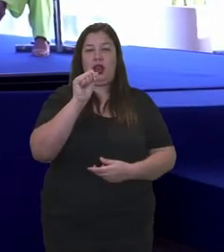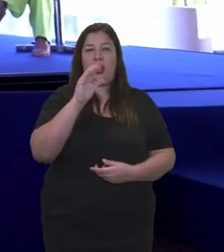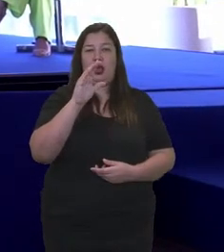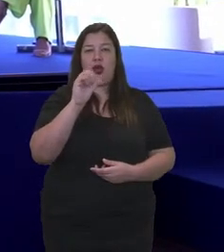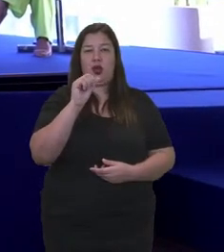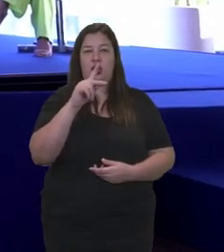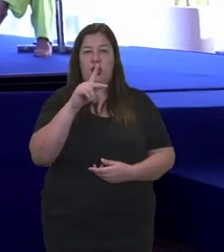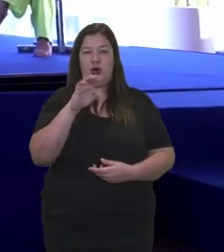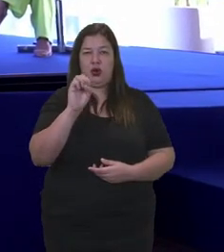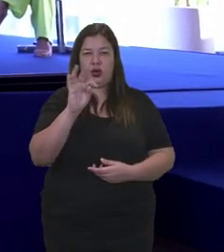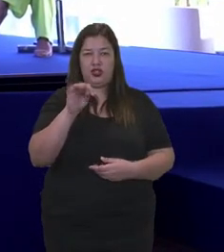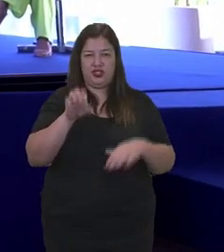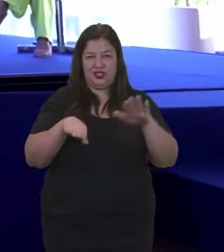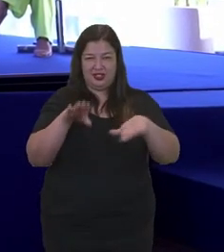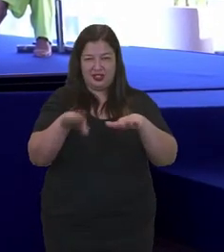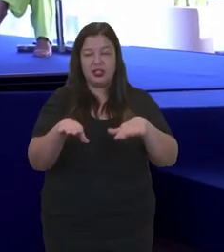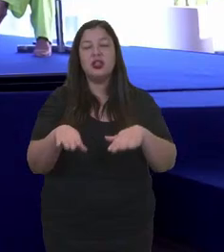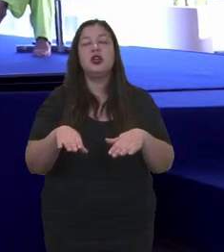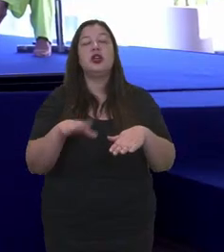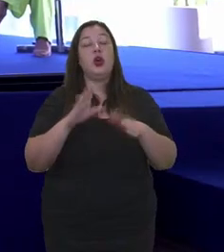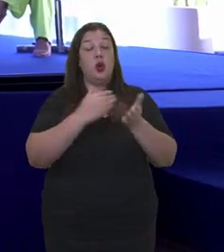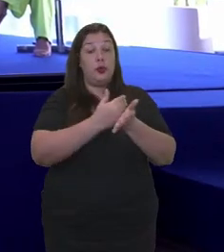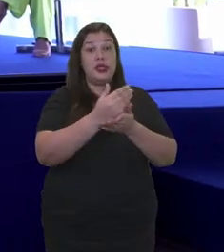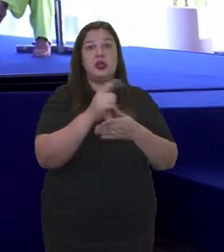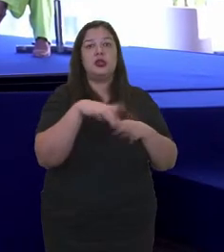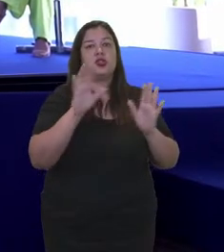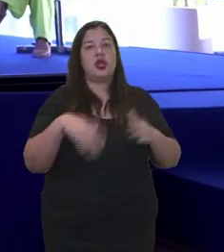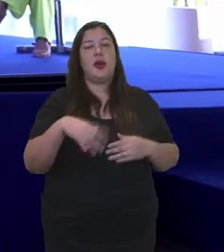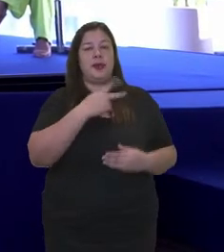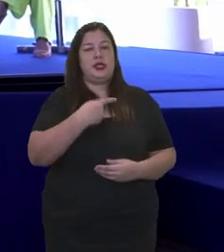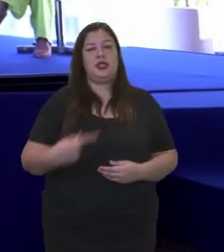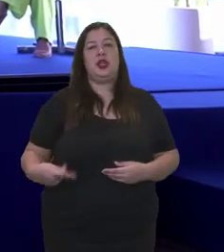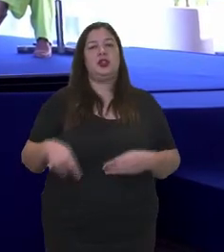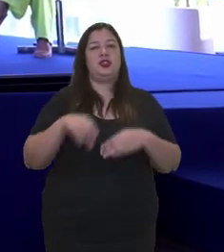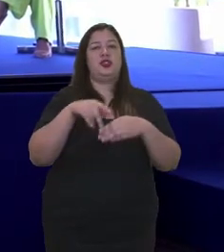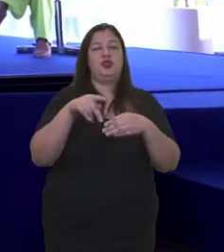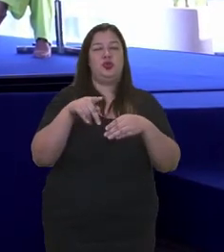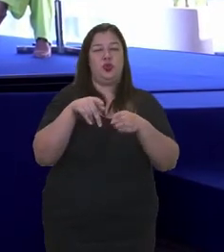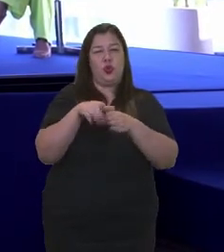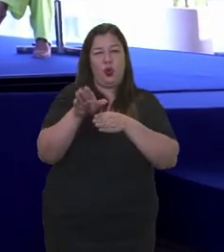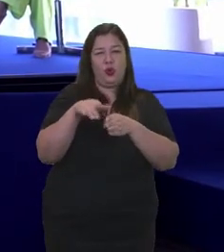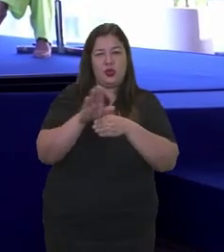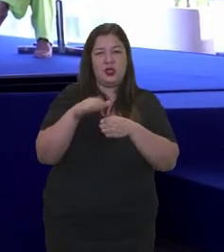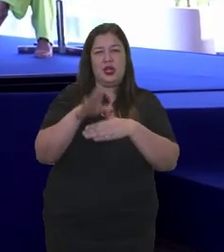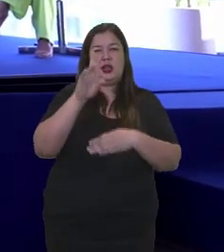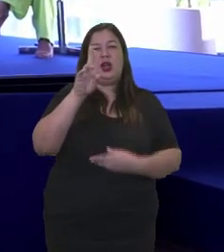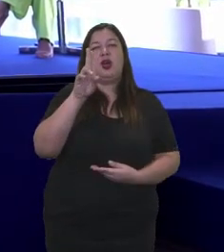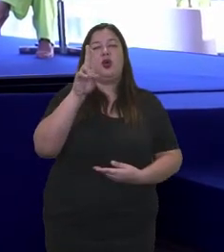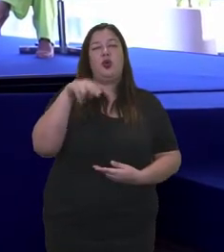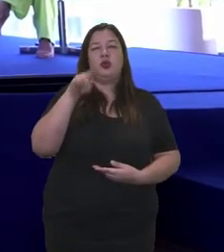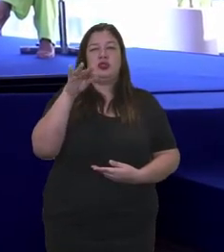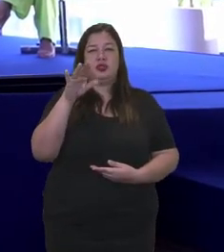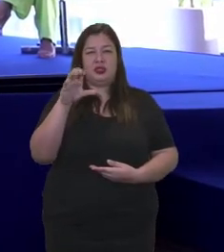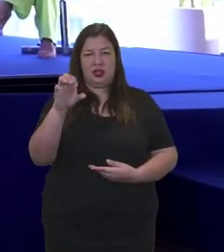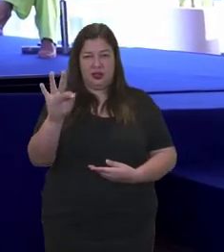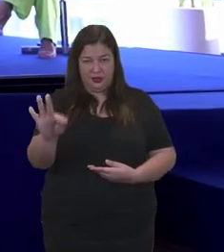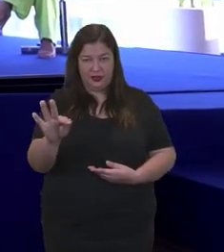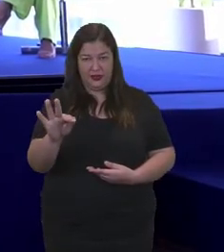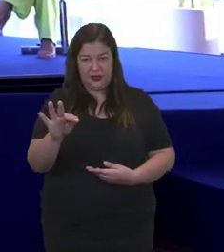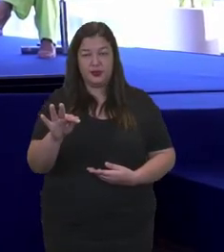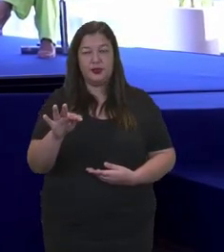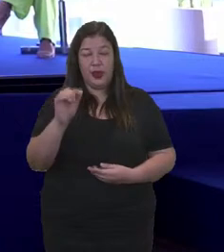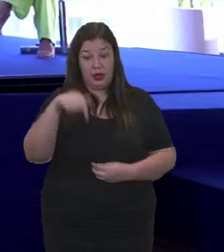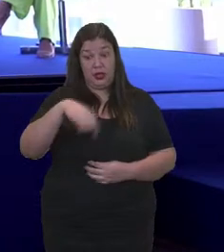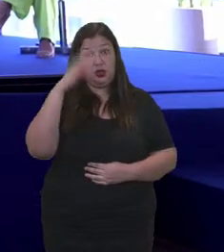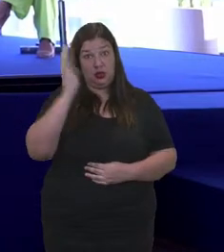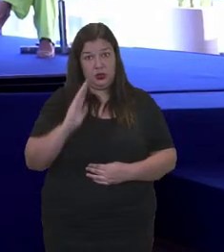I stayed 3 years there. When I began at Lacoste, I was already head of the council of UNICEF in